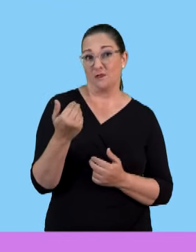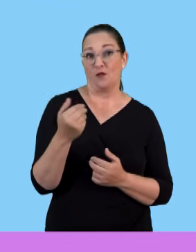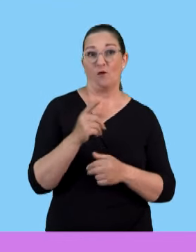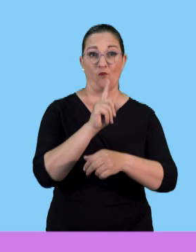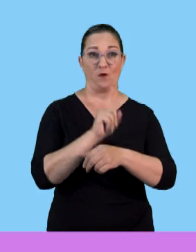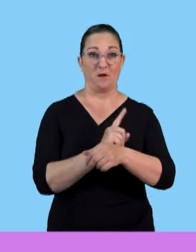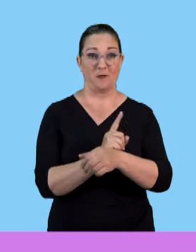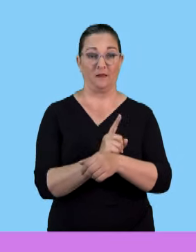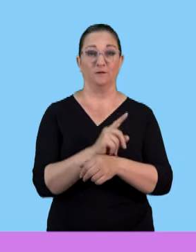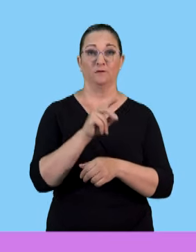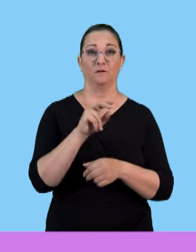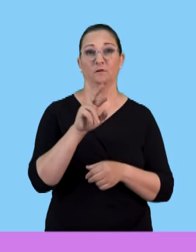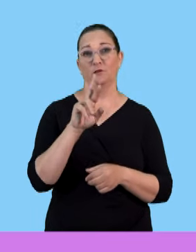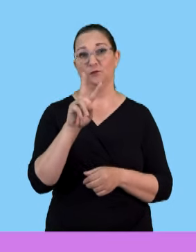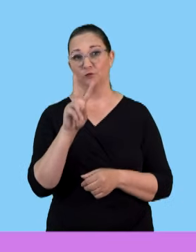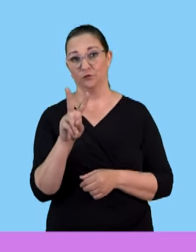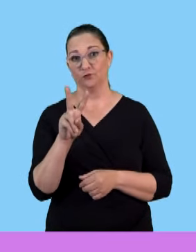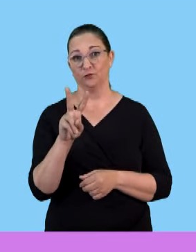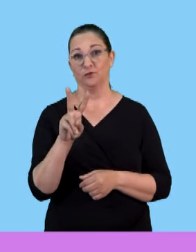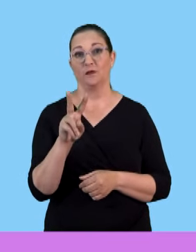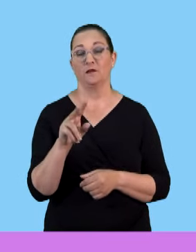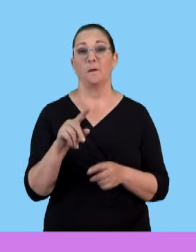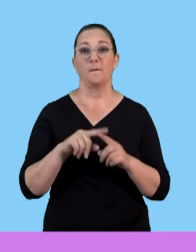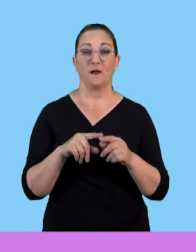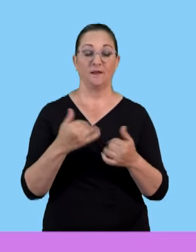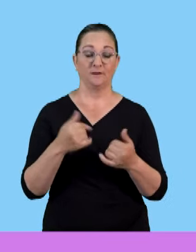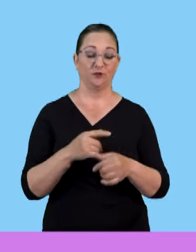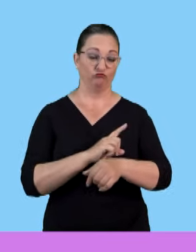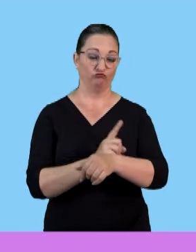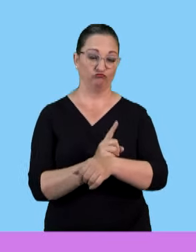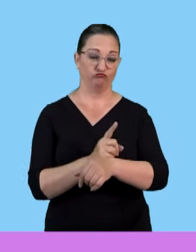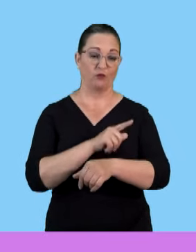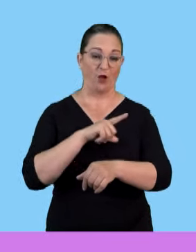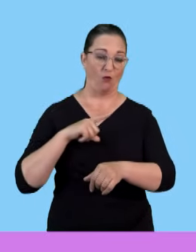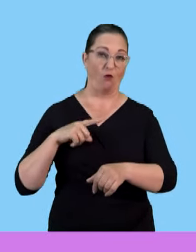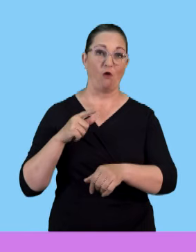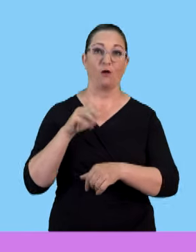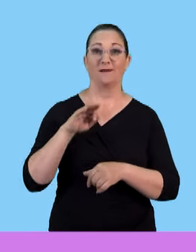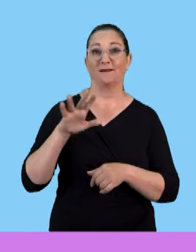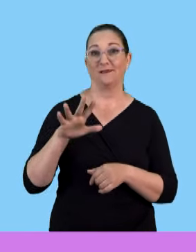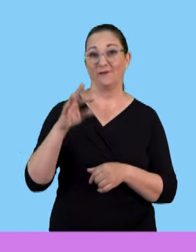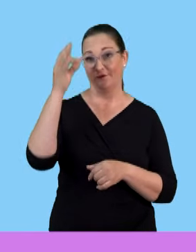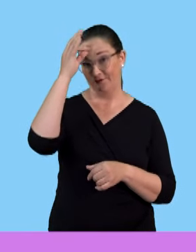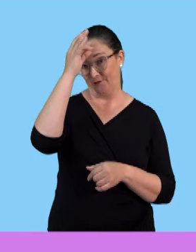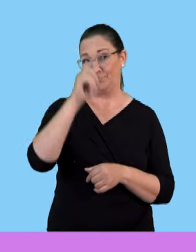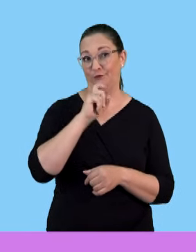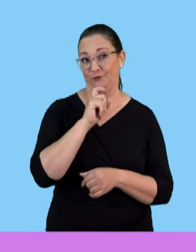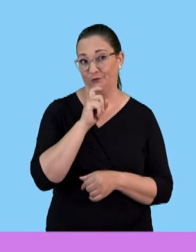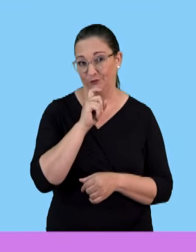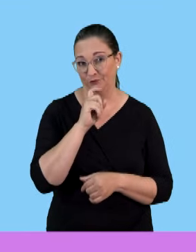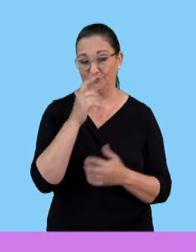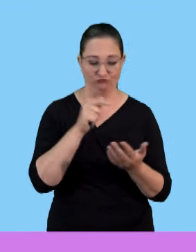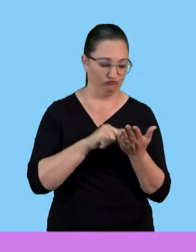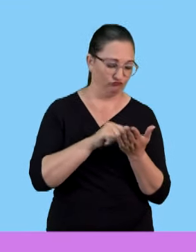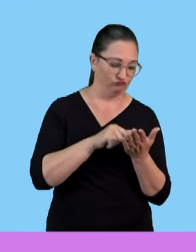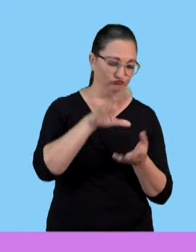a minute is charged at 2 rand and 35 minutes were used by this customer, calculate